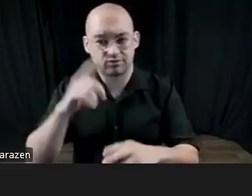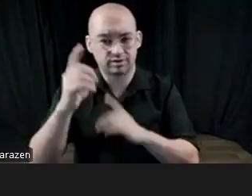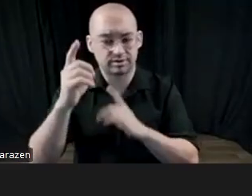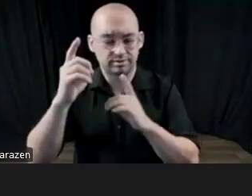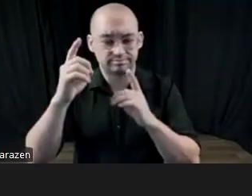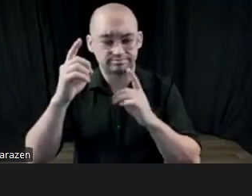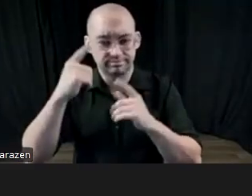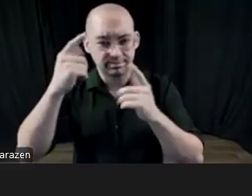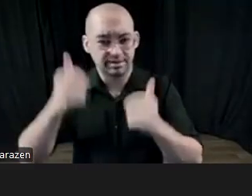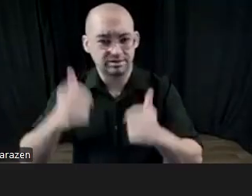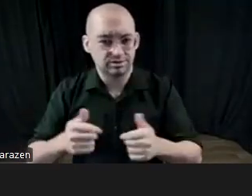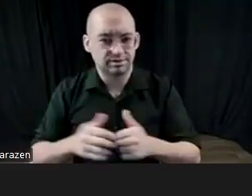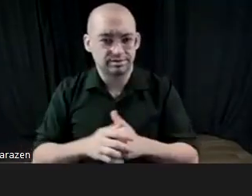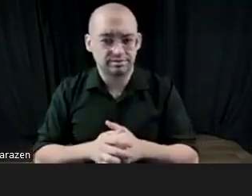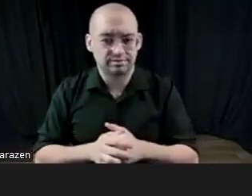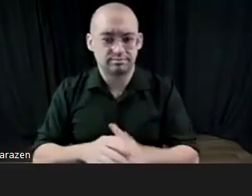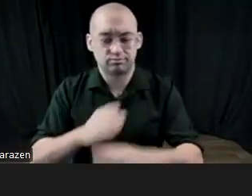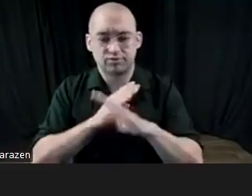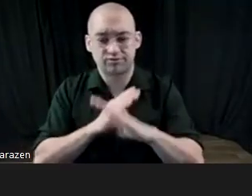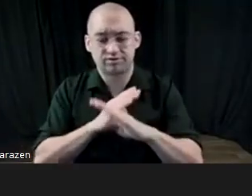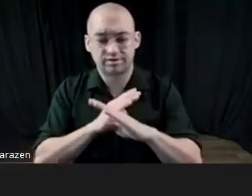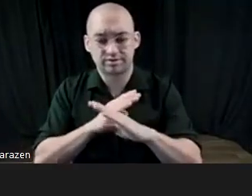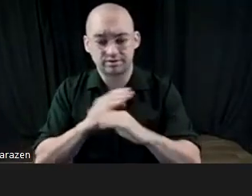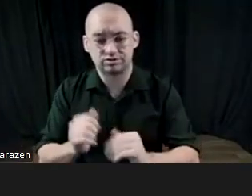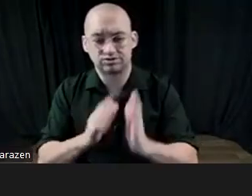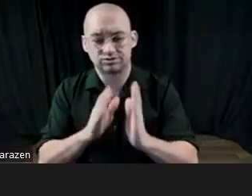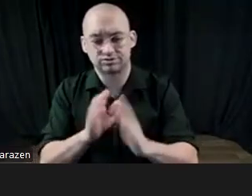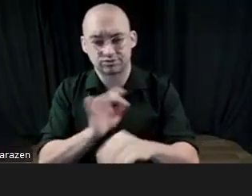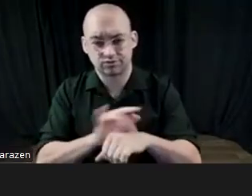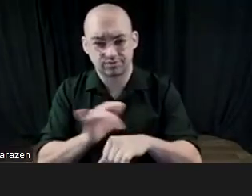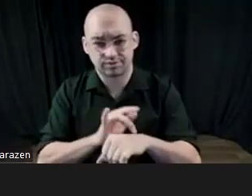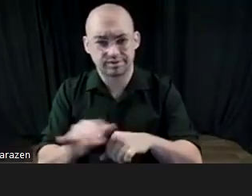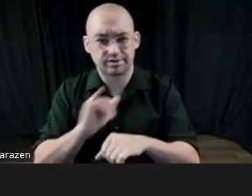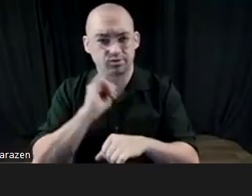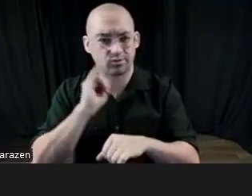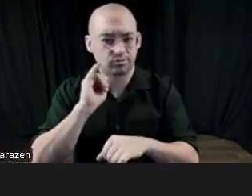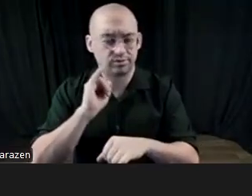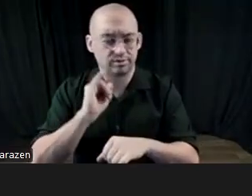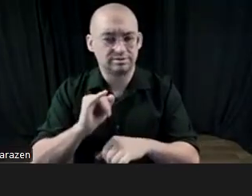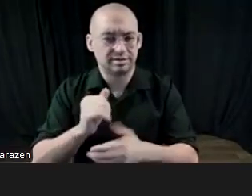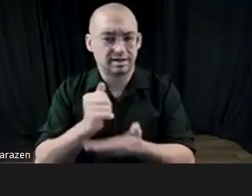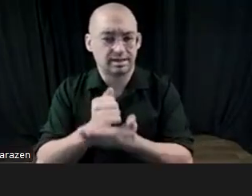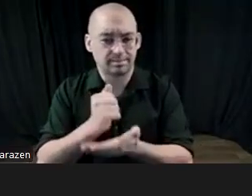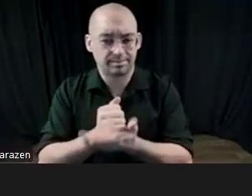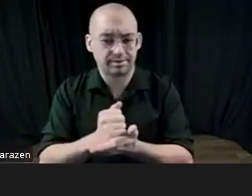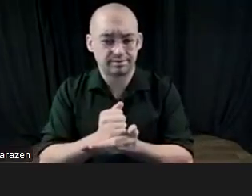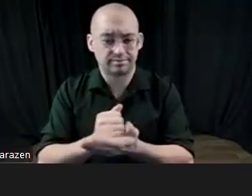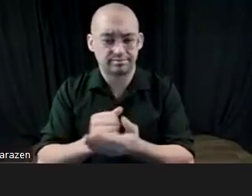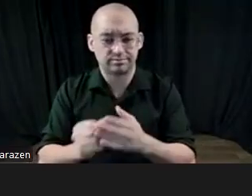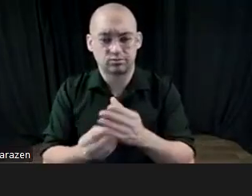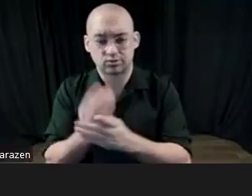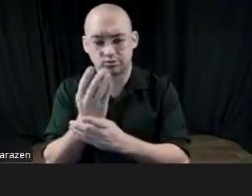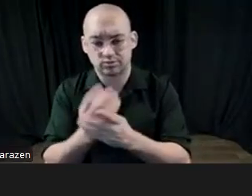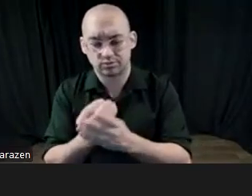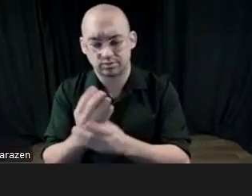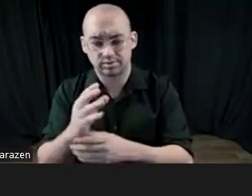so preventing and addressing this earlier on will help us with this growing population that